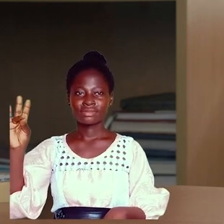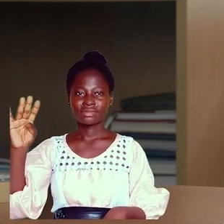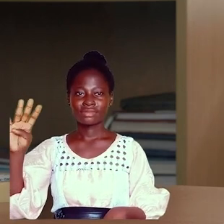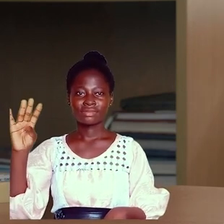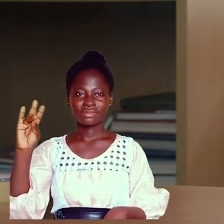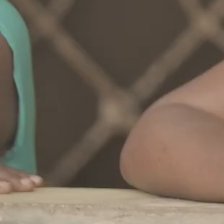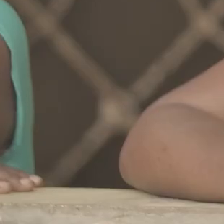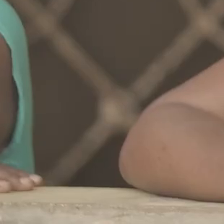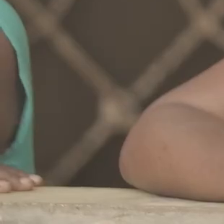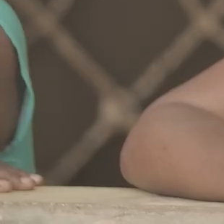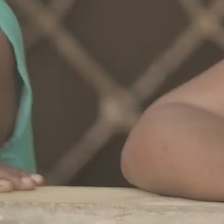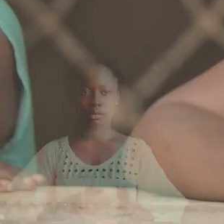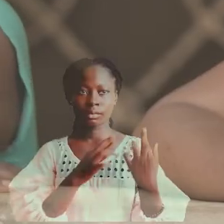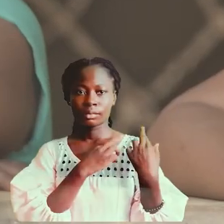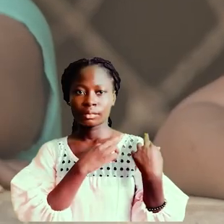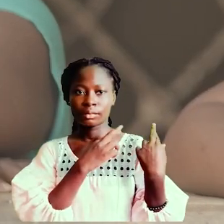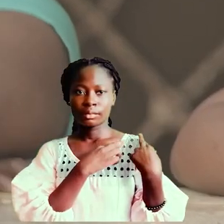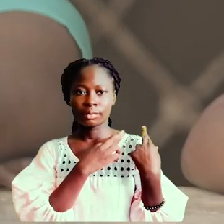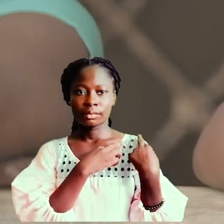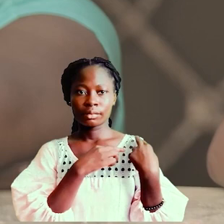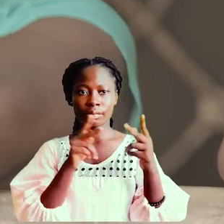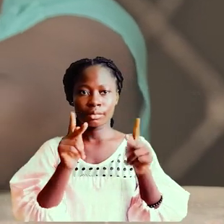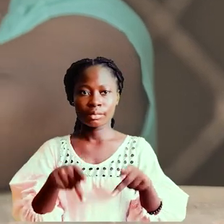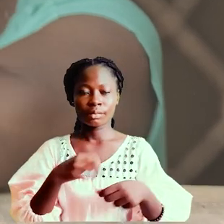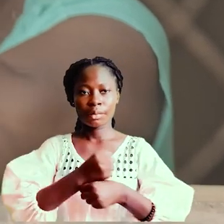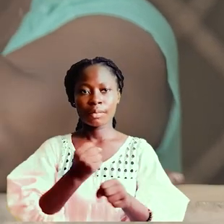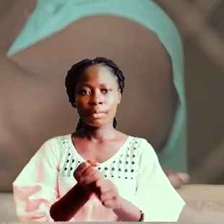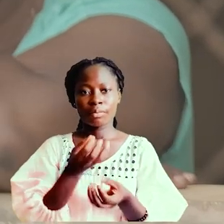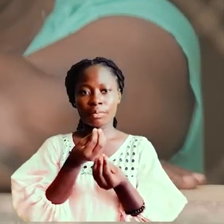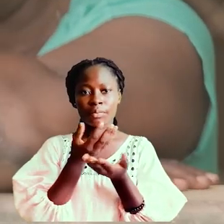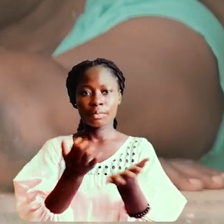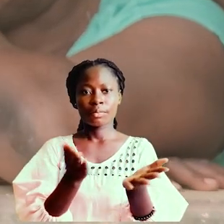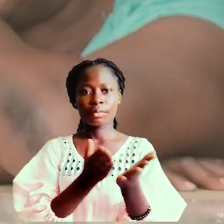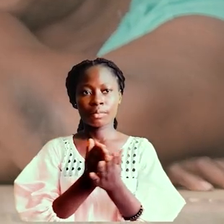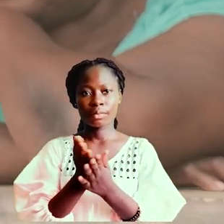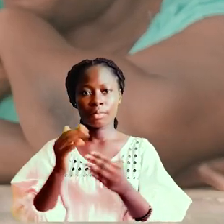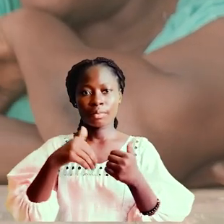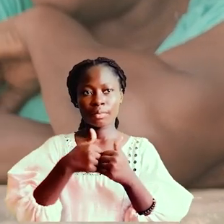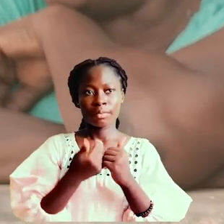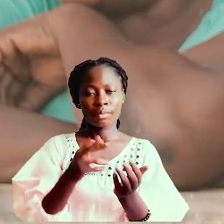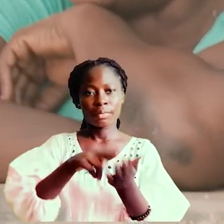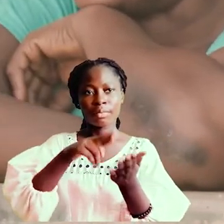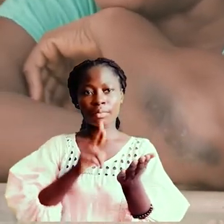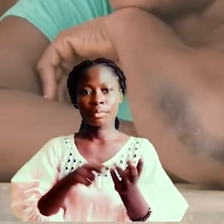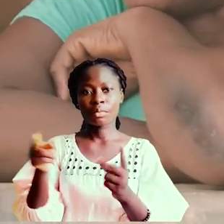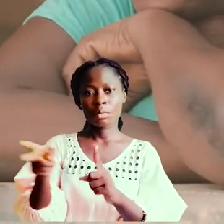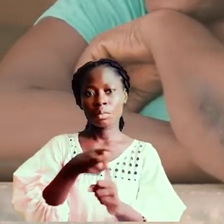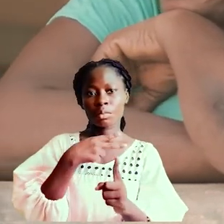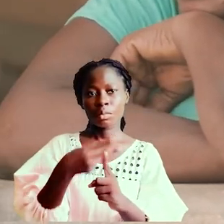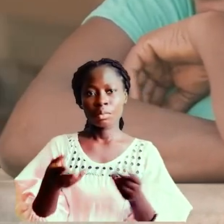050-755-4368. That's the complaint unit. Duty bearers are expected to make information about rights and how to